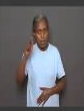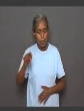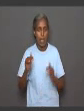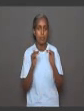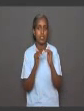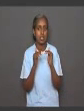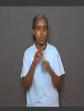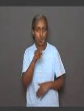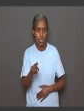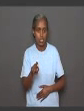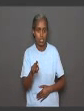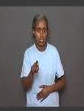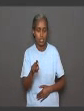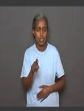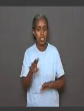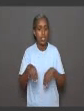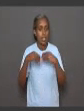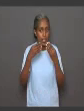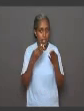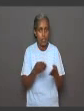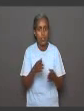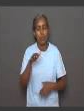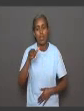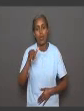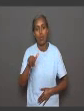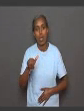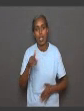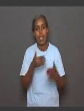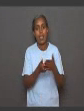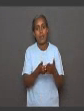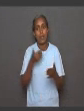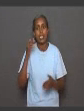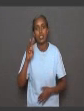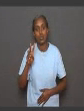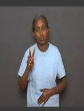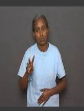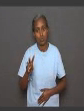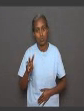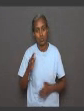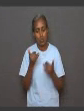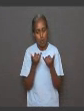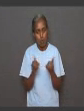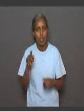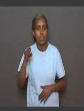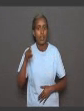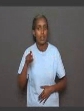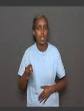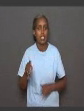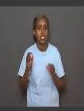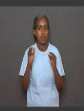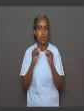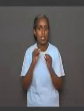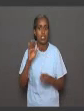L prime's equation is given by y minus 2 over